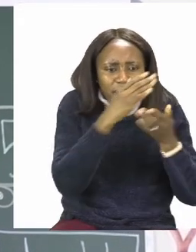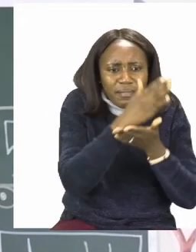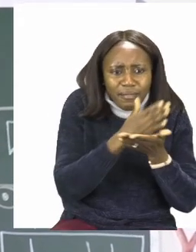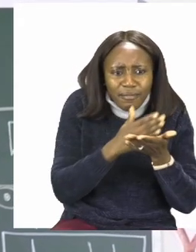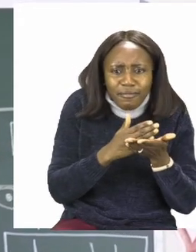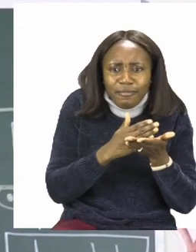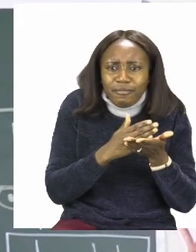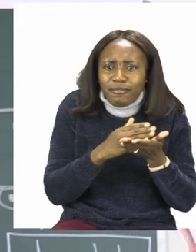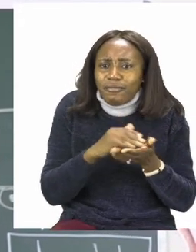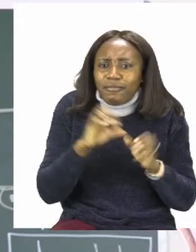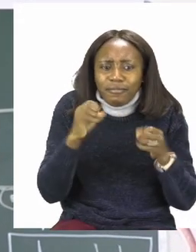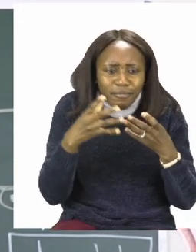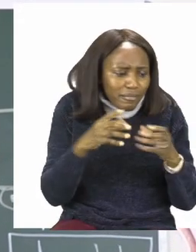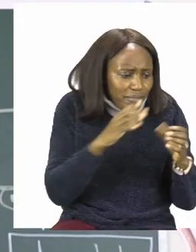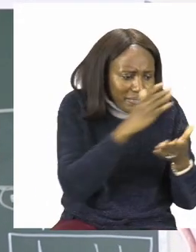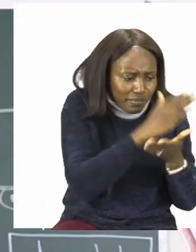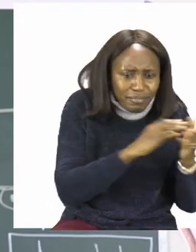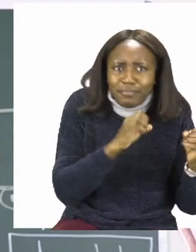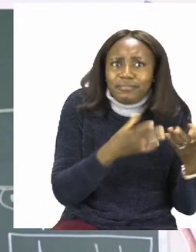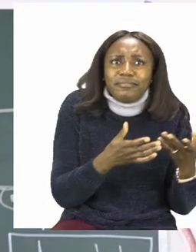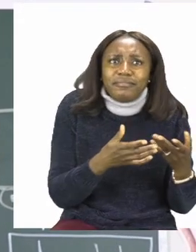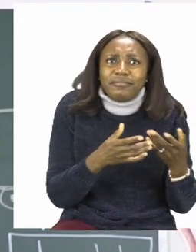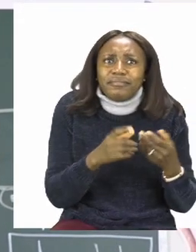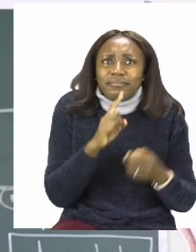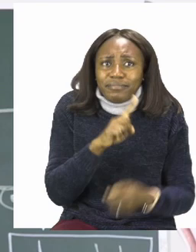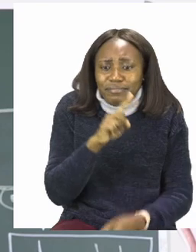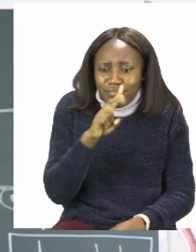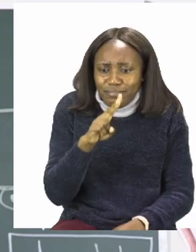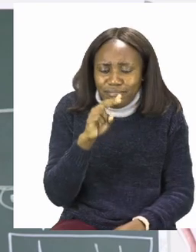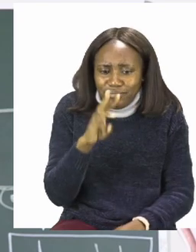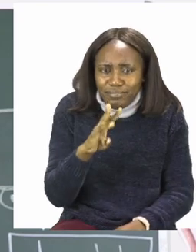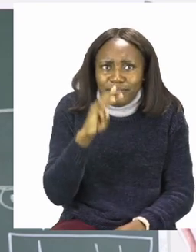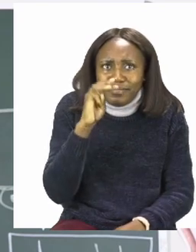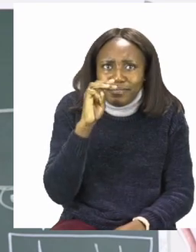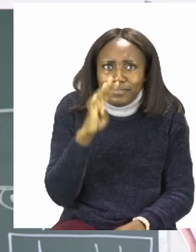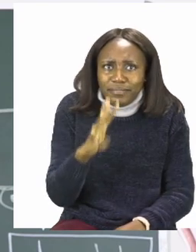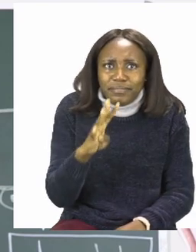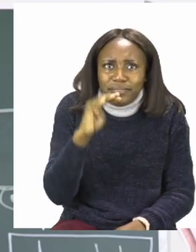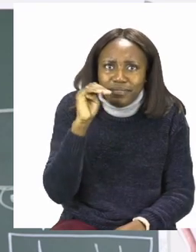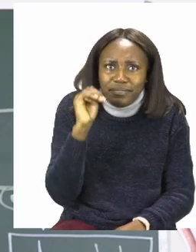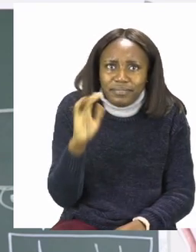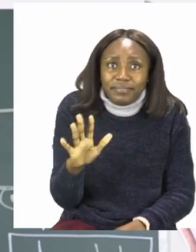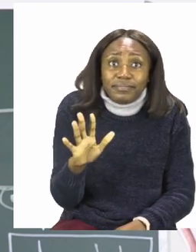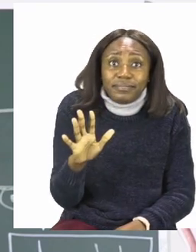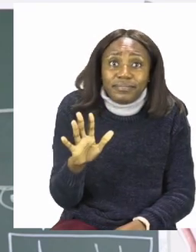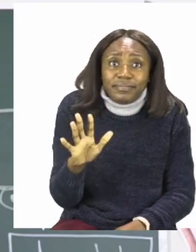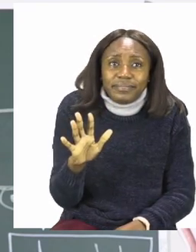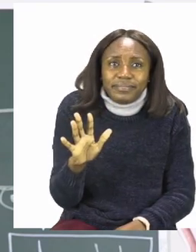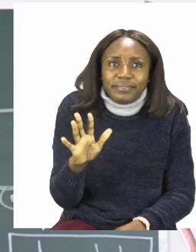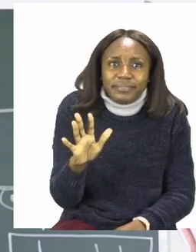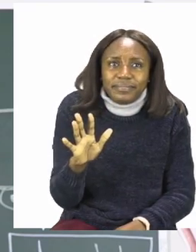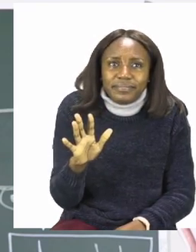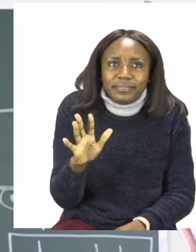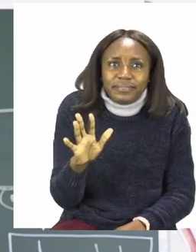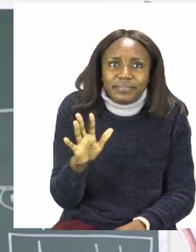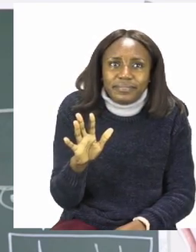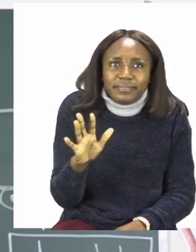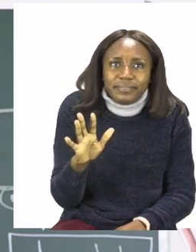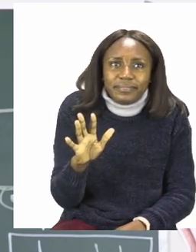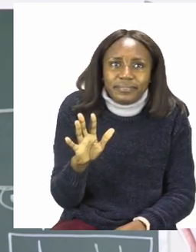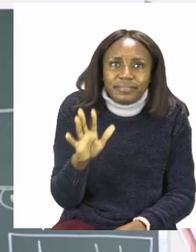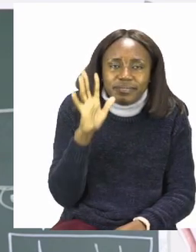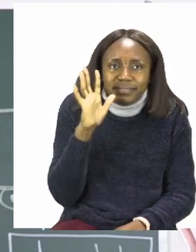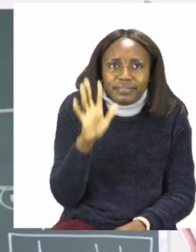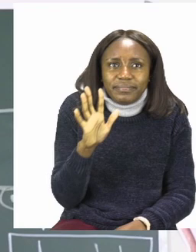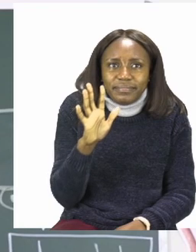what is in the other half. 1, 2, 3, 4, 5. There are